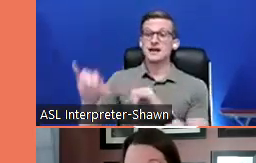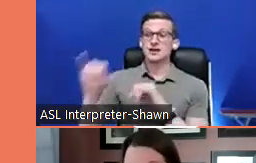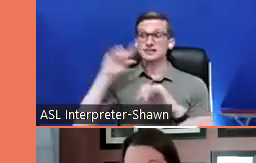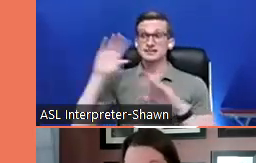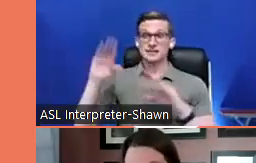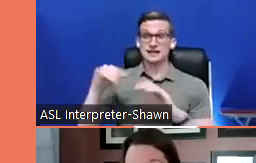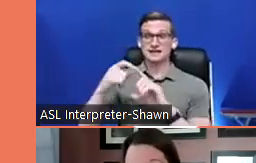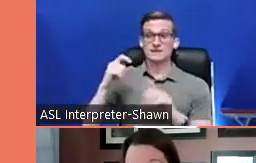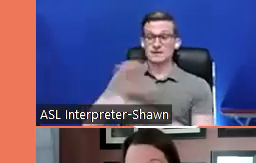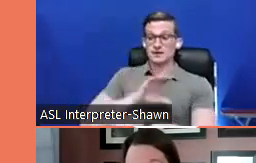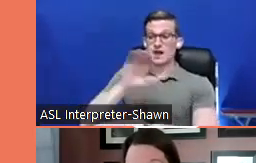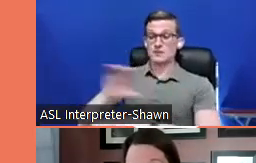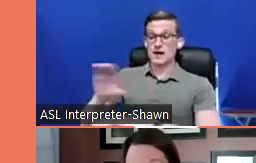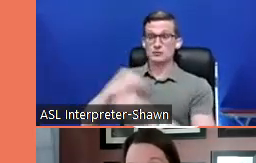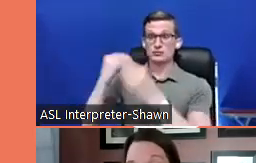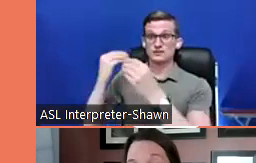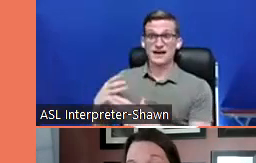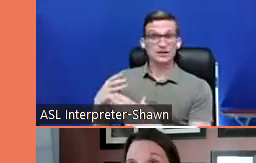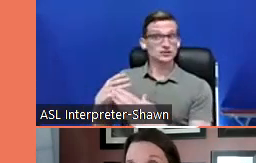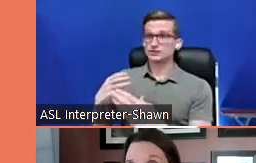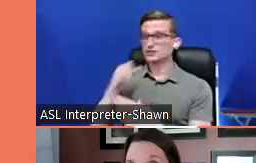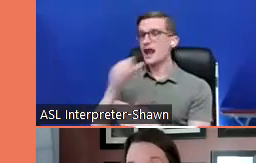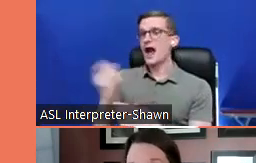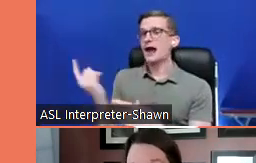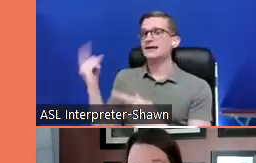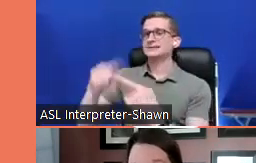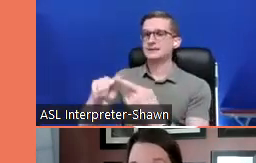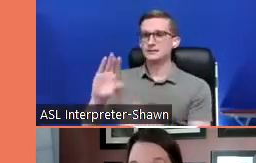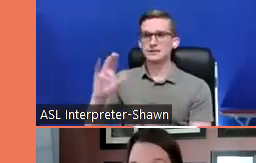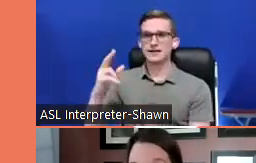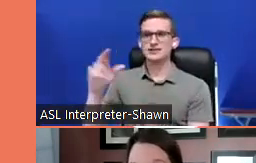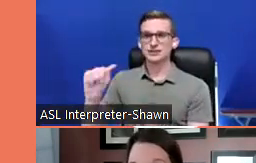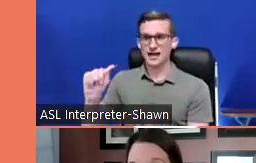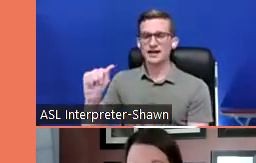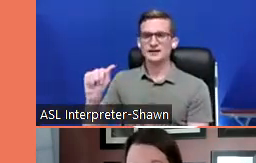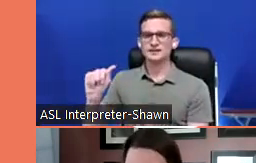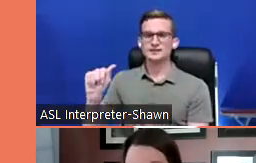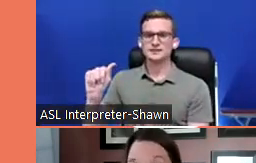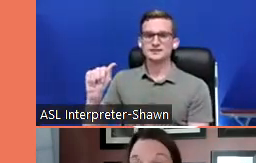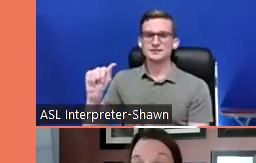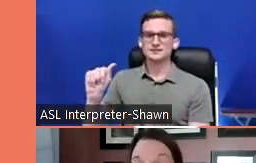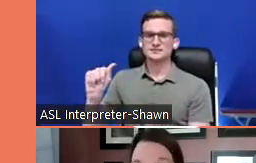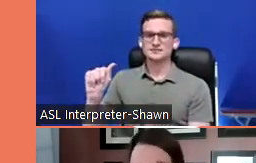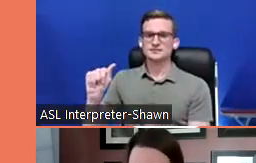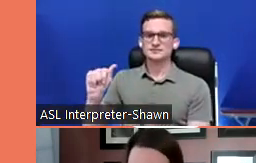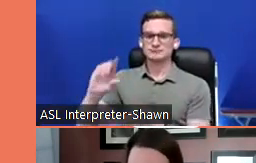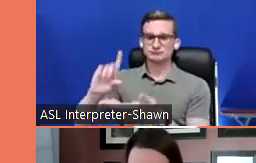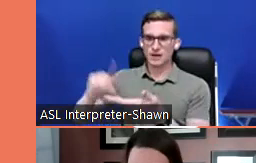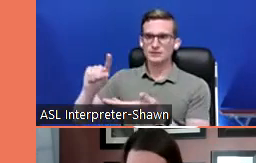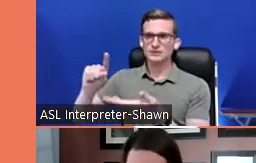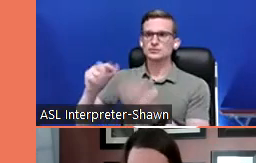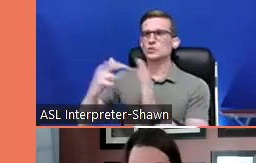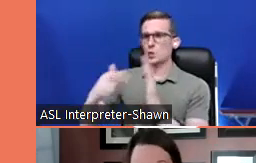until the 4th edition the Behavioral Health Administration promulgates rules that are based on the ASAM